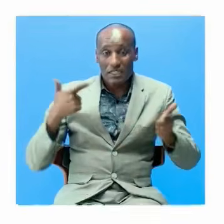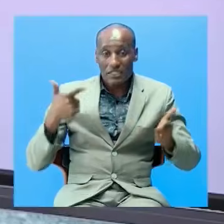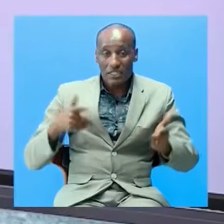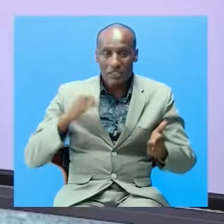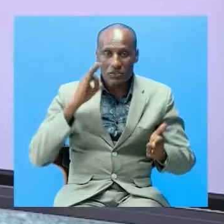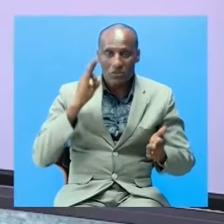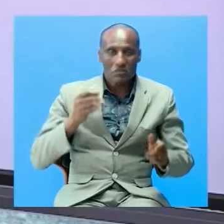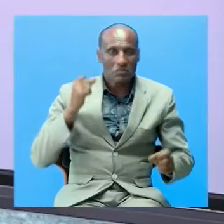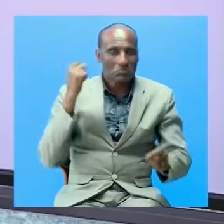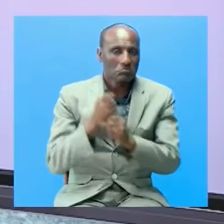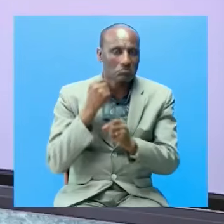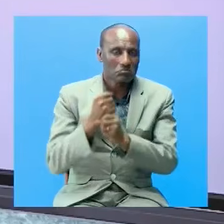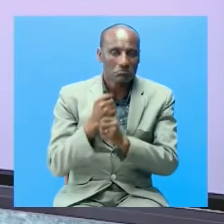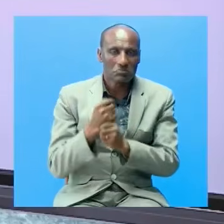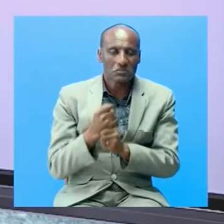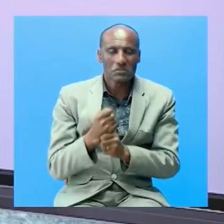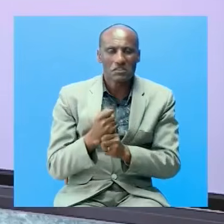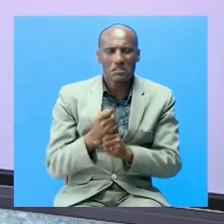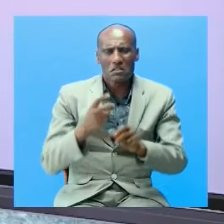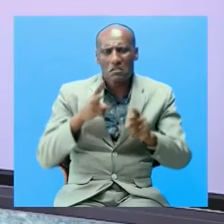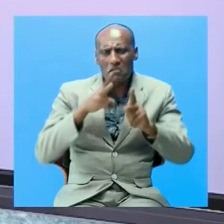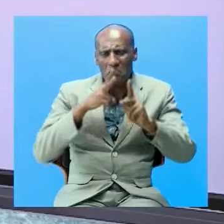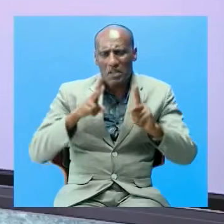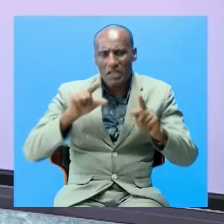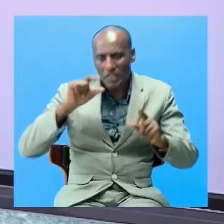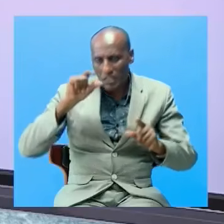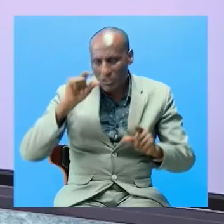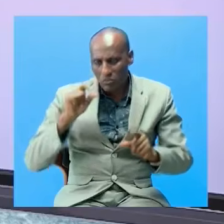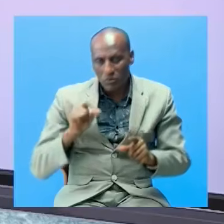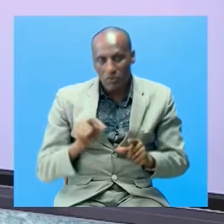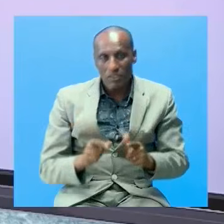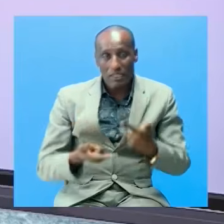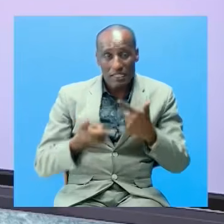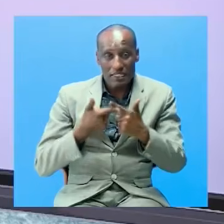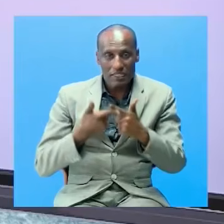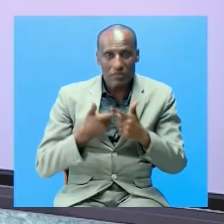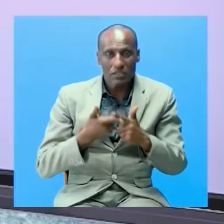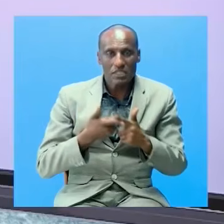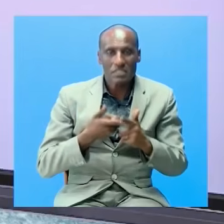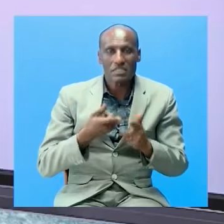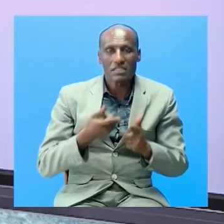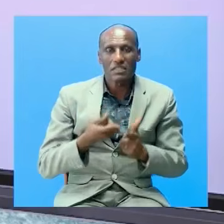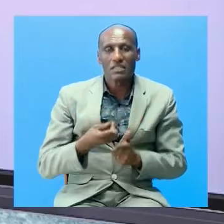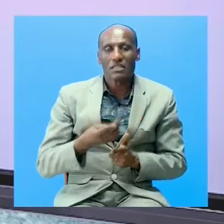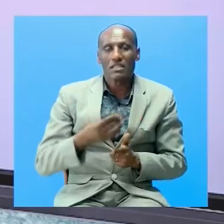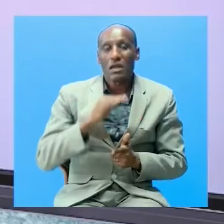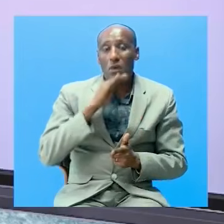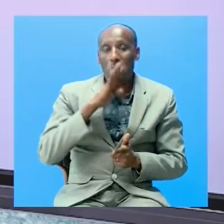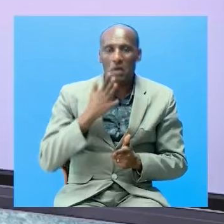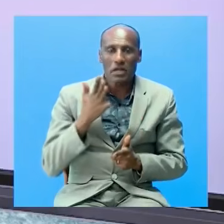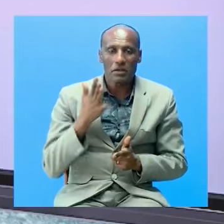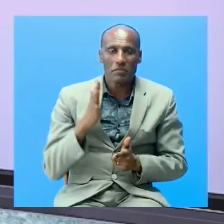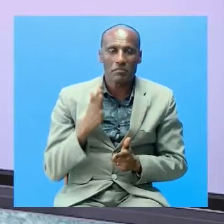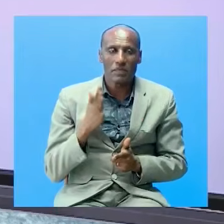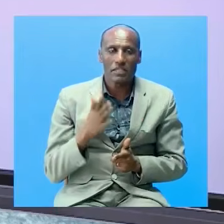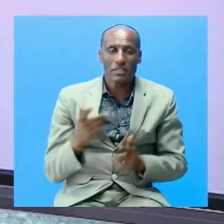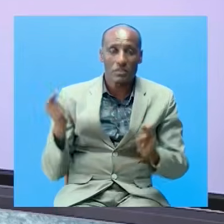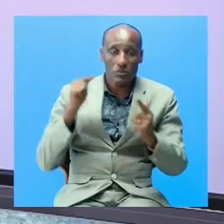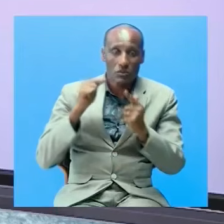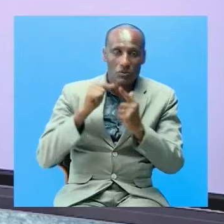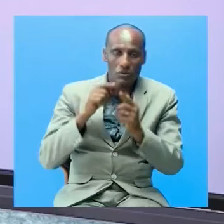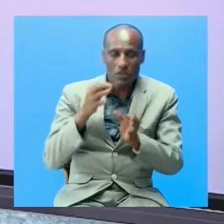Slight. It is very slight. The chance of happening is what? Very little. Very good. Let's come to the second one.